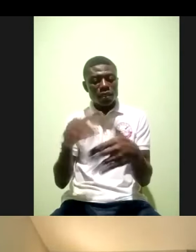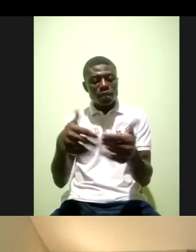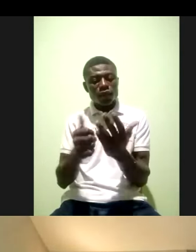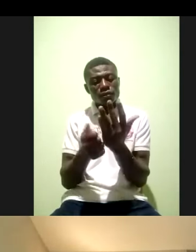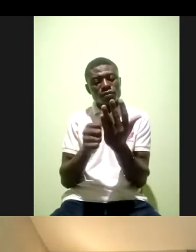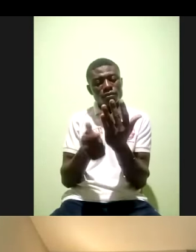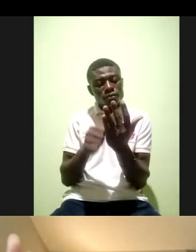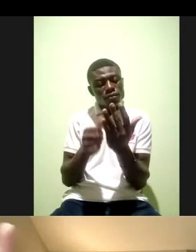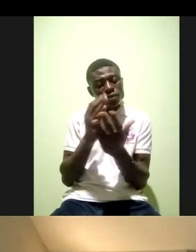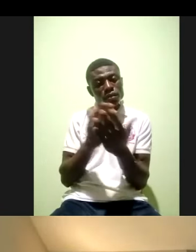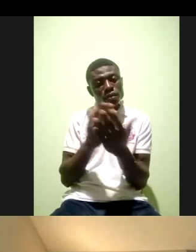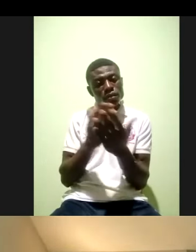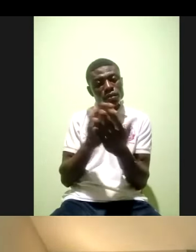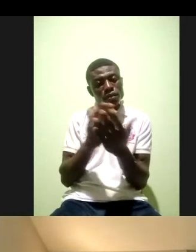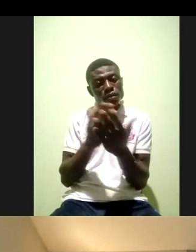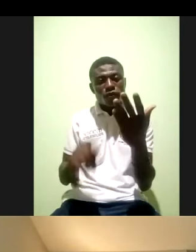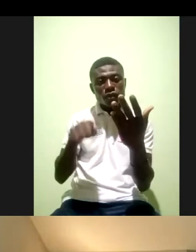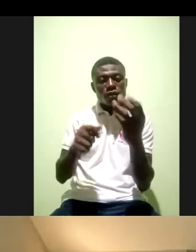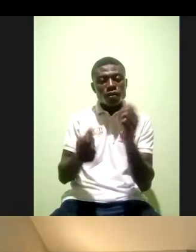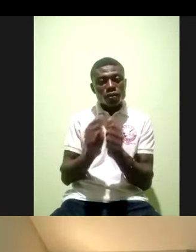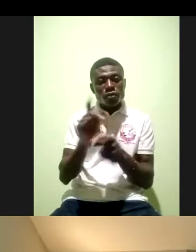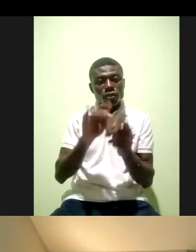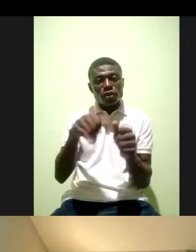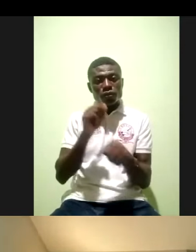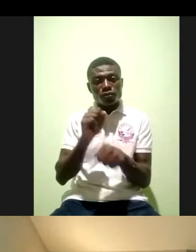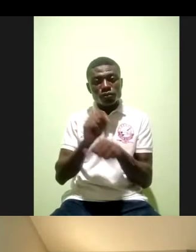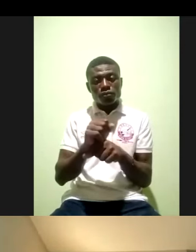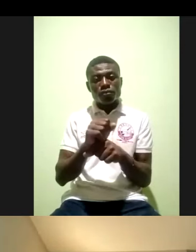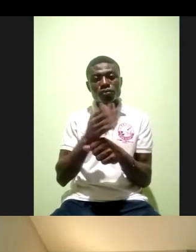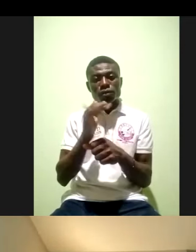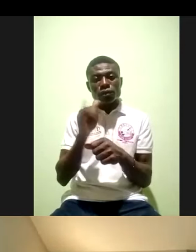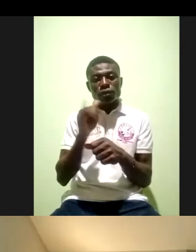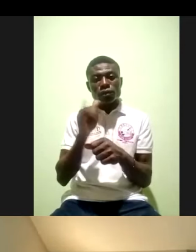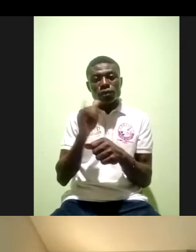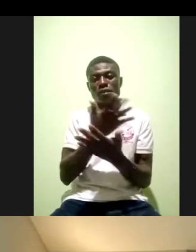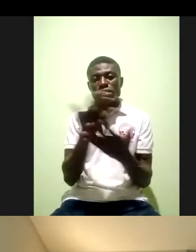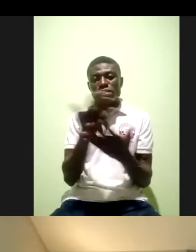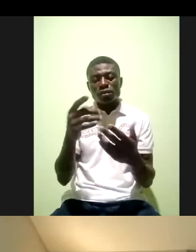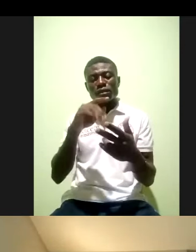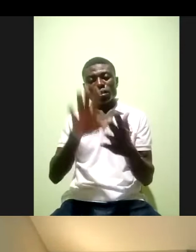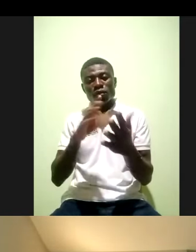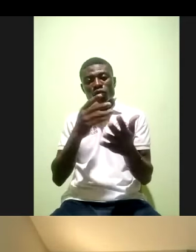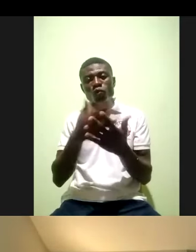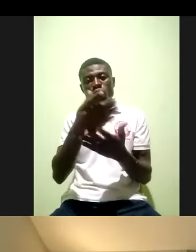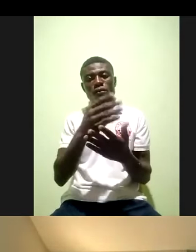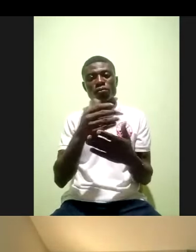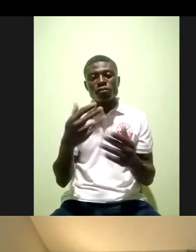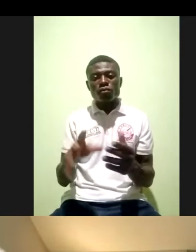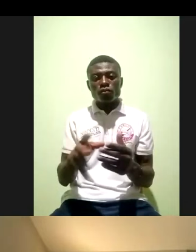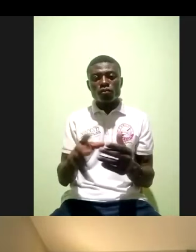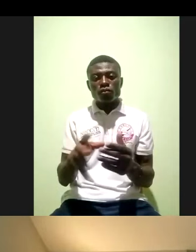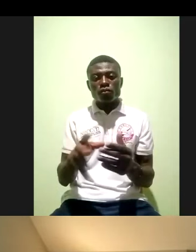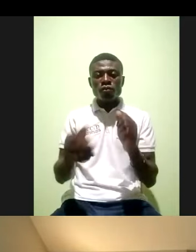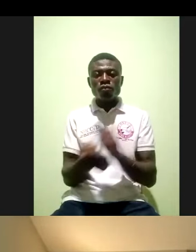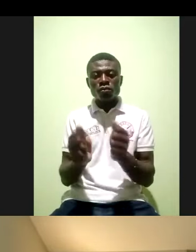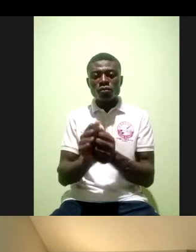X amount of money to go to a store, buy 3 things together and total that, and if they give